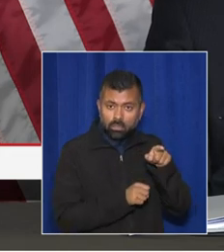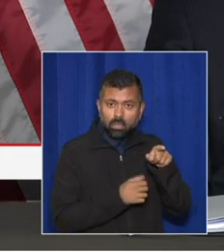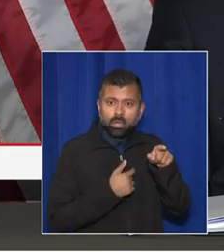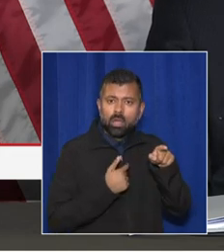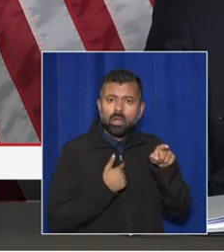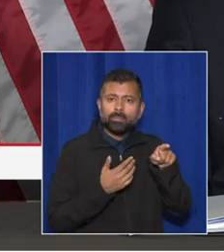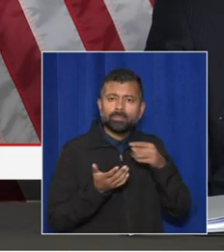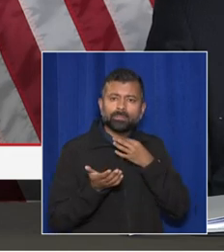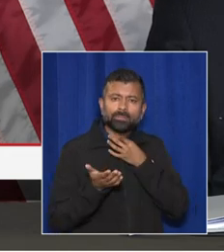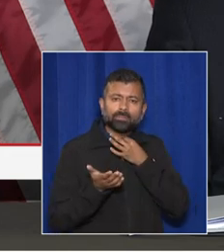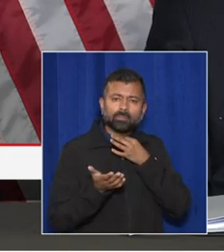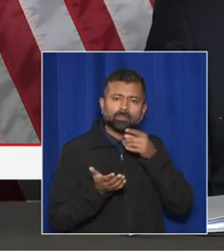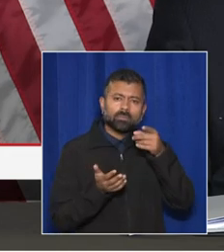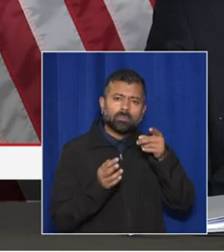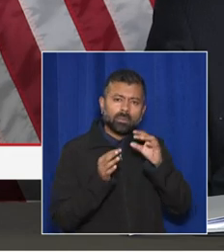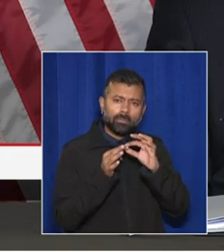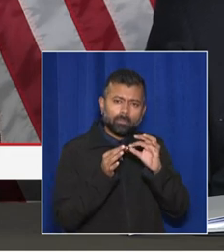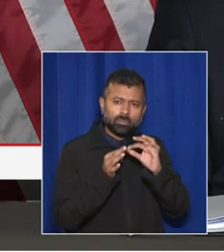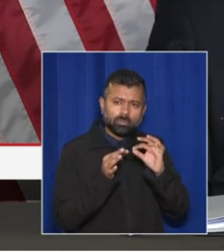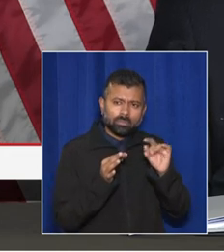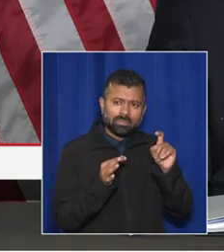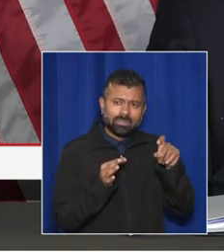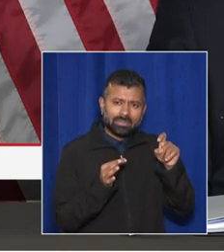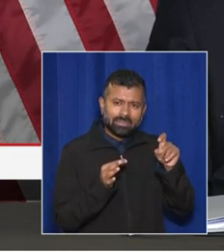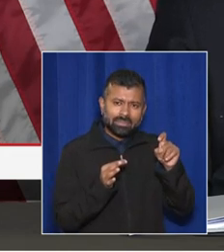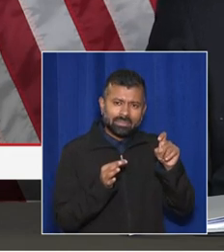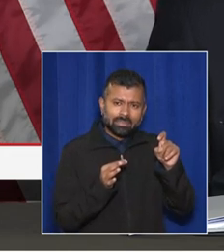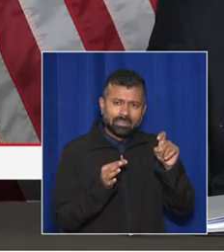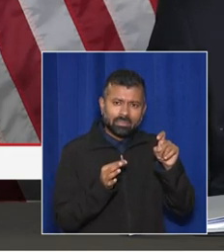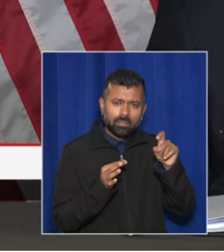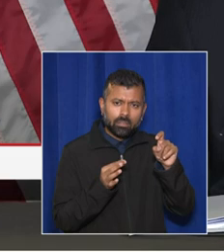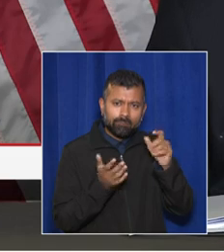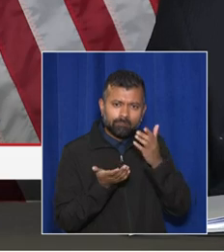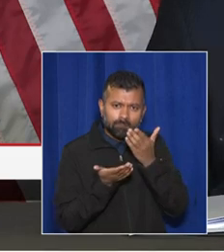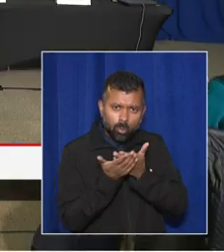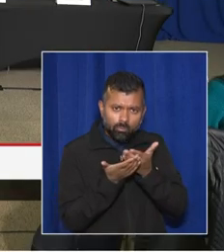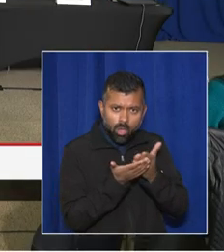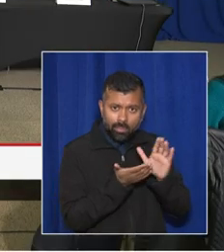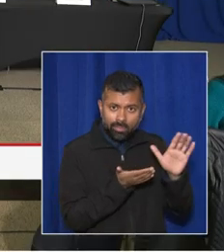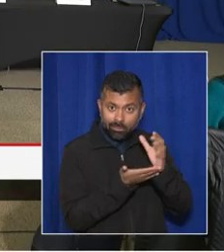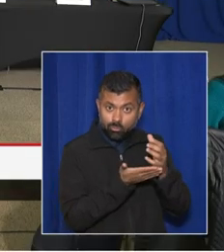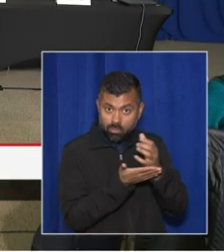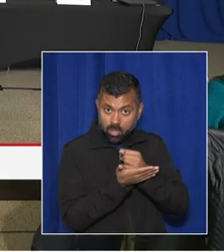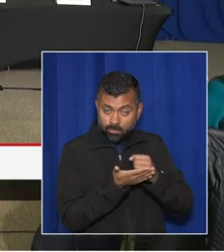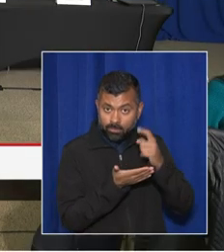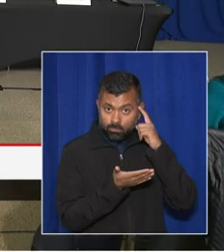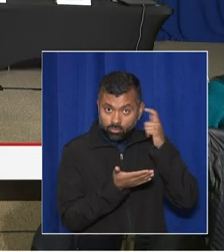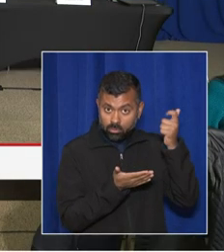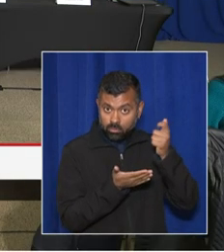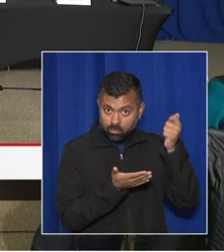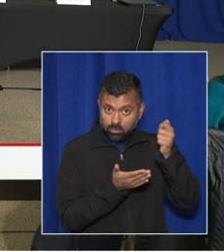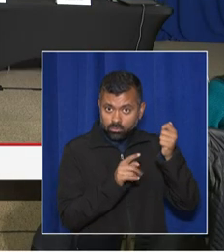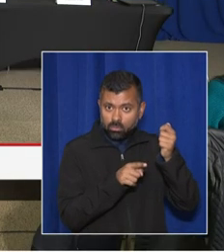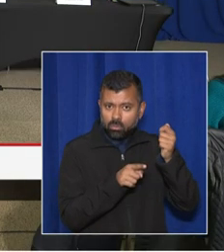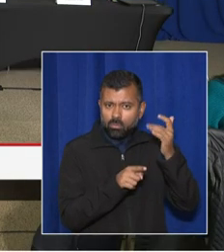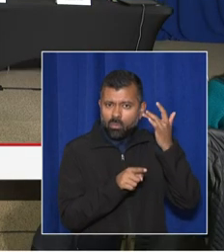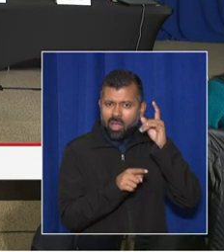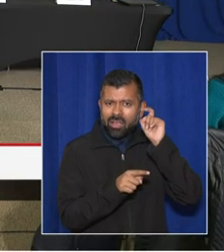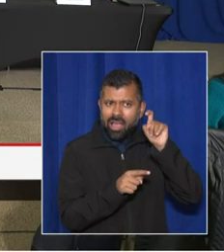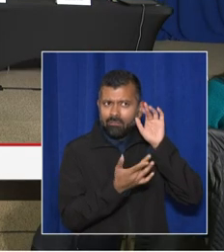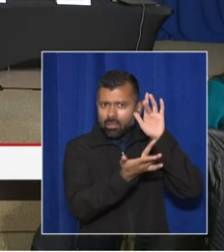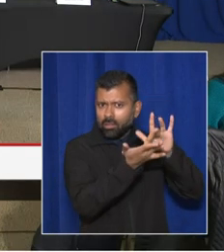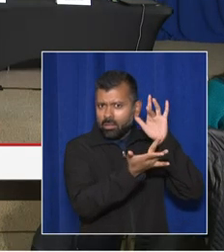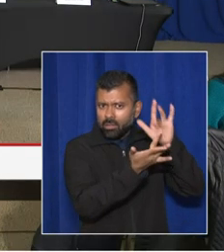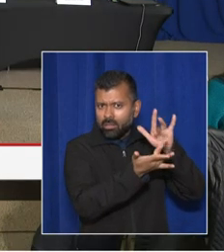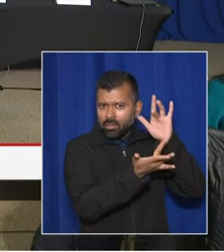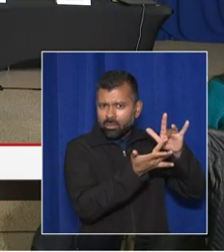cuts that they've made? Yeah, so I won't speculate as to what the reason is. You should know